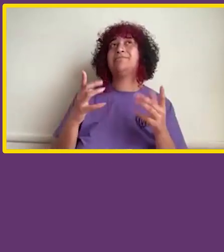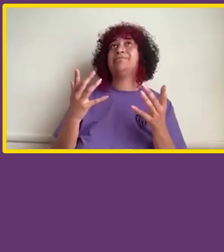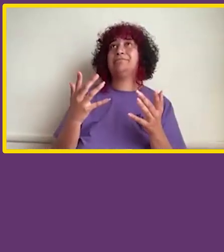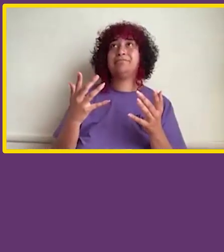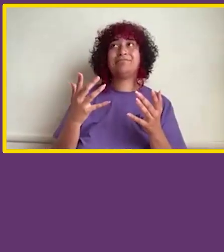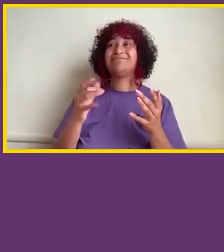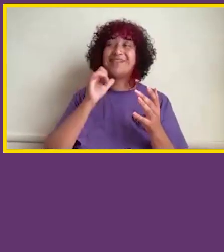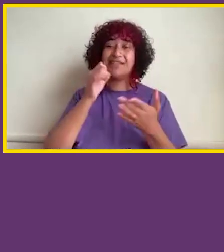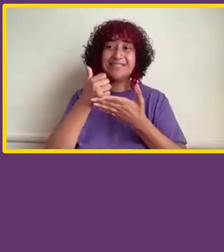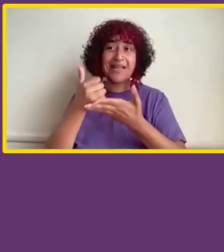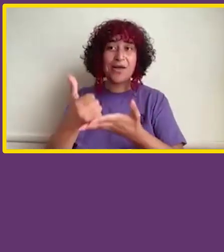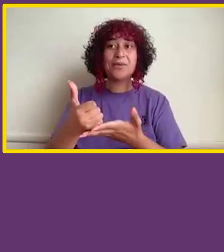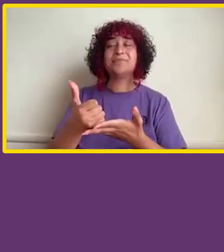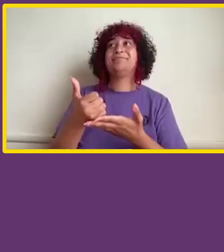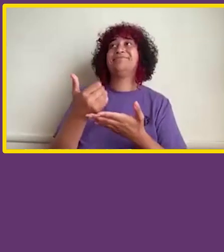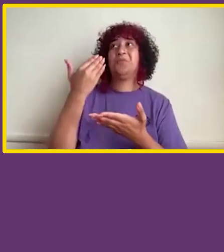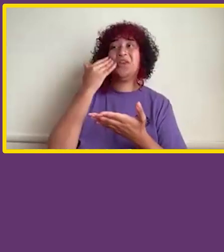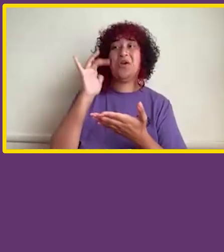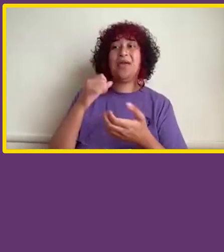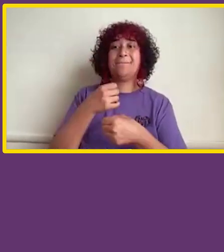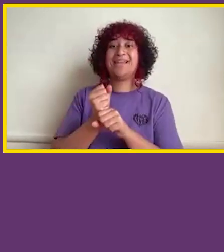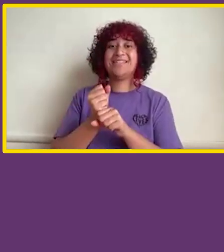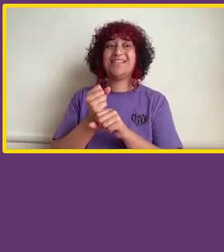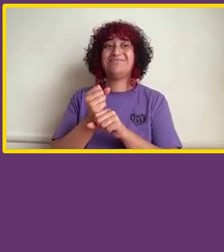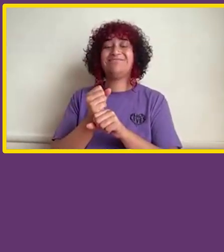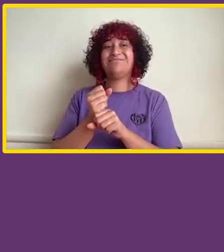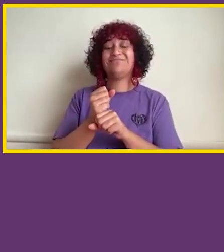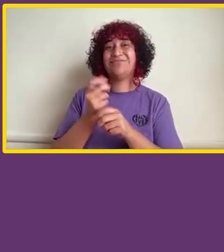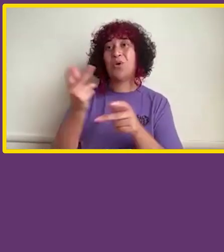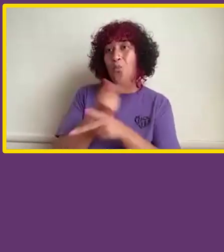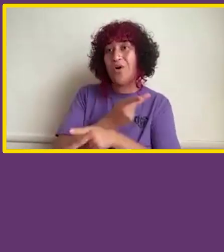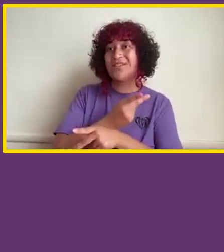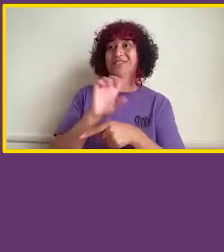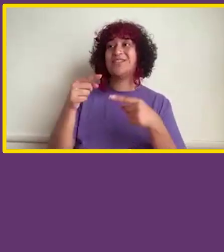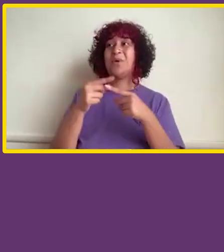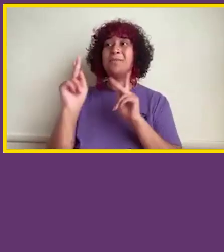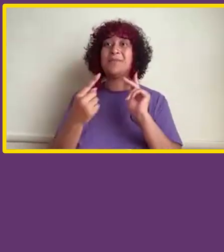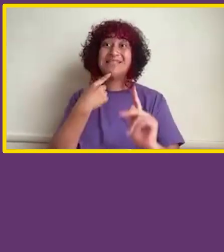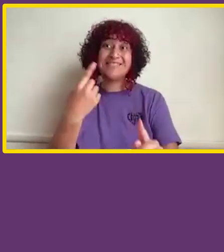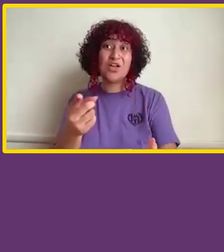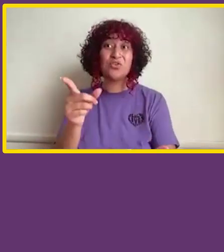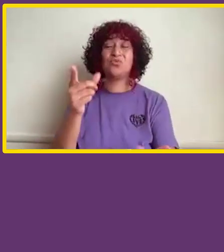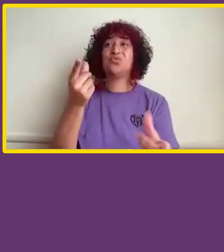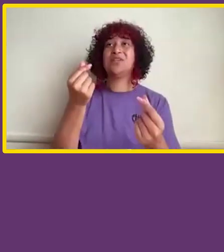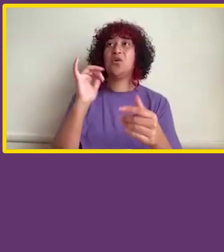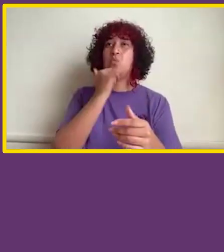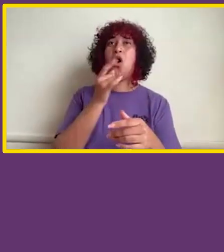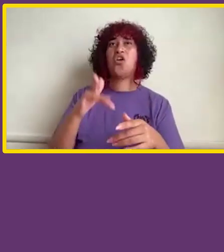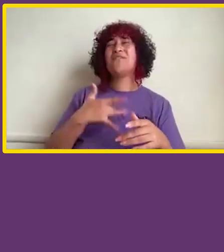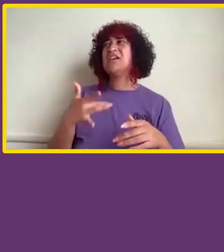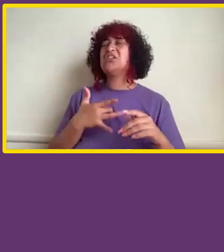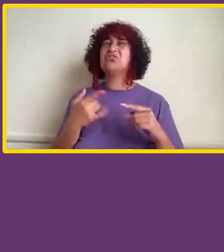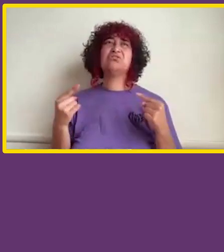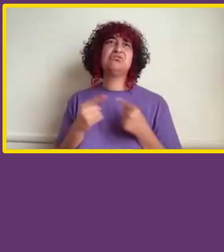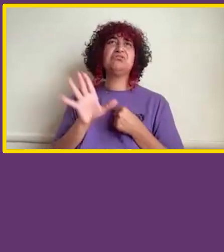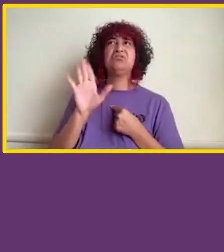that doesn't help. In fact, we know that that makes it harmful, because then when people tell you that you did it wrong, then your feelings are hurt and you're like, hey, I was